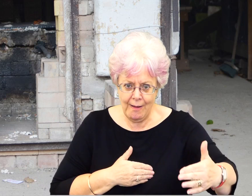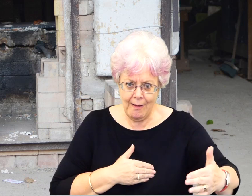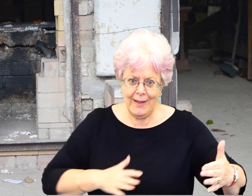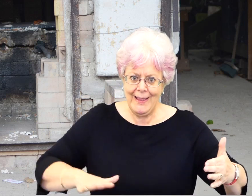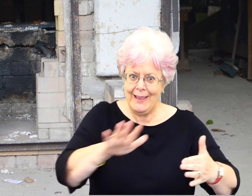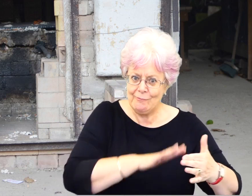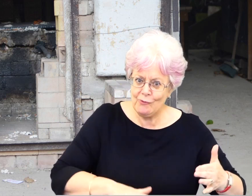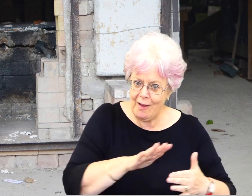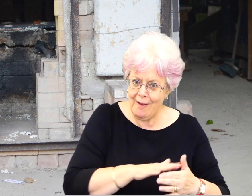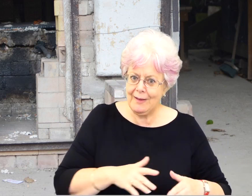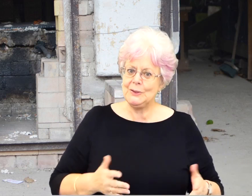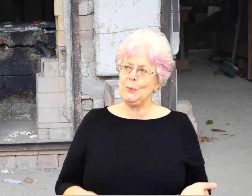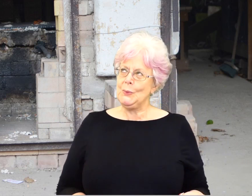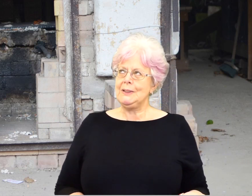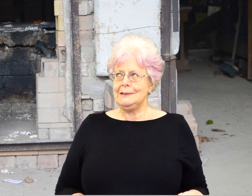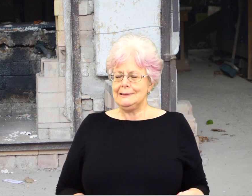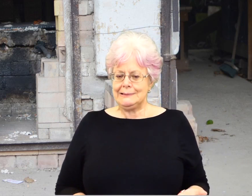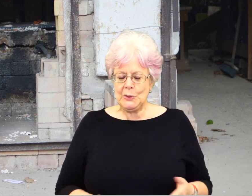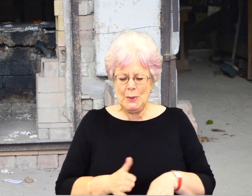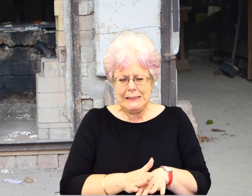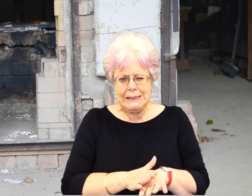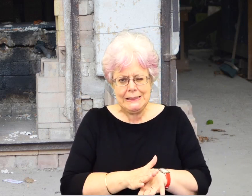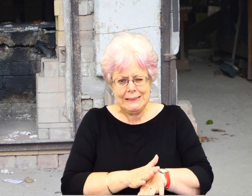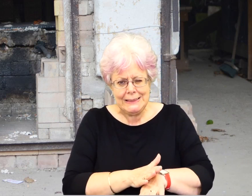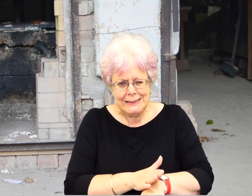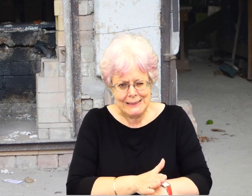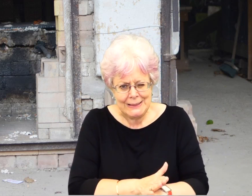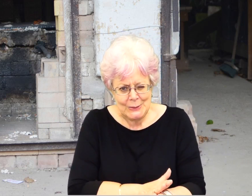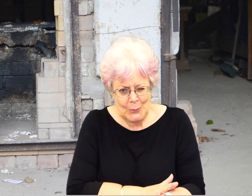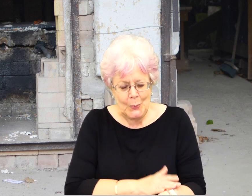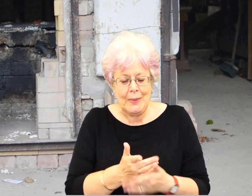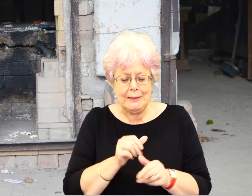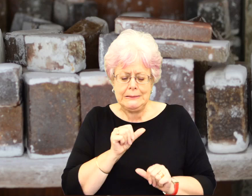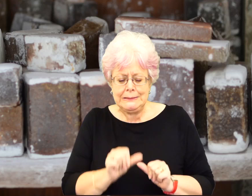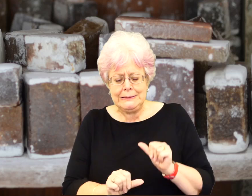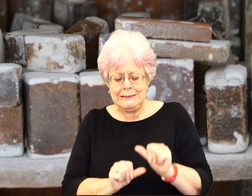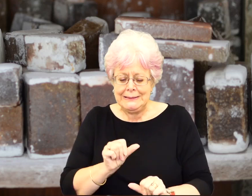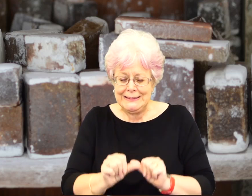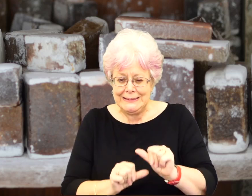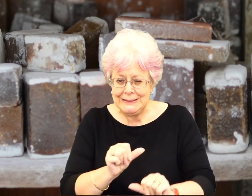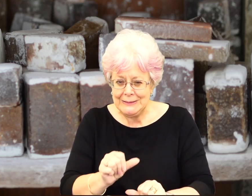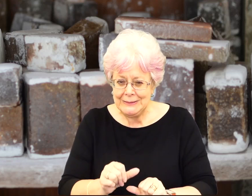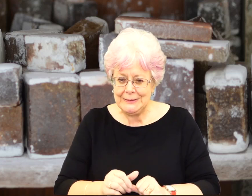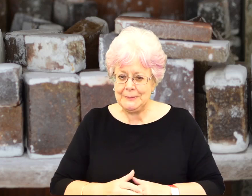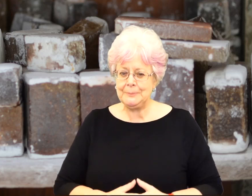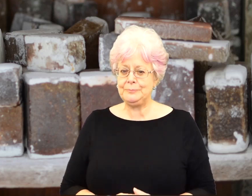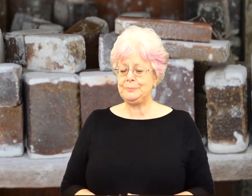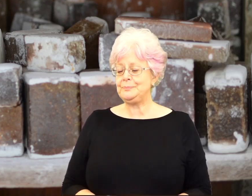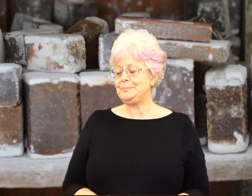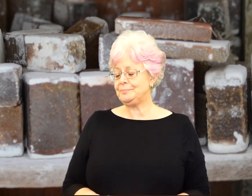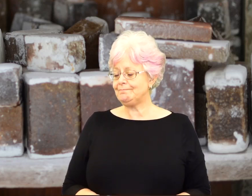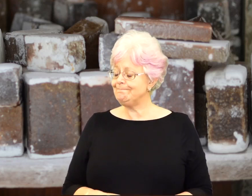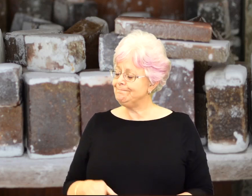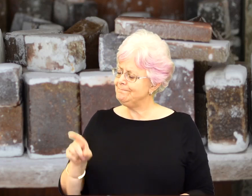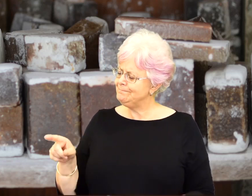space for the front chamber pots. Yep. So slowly, that's progressing. You seem very open